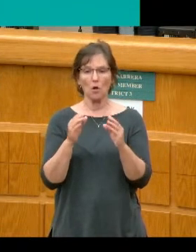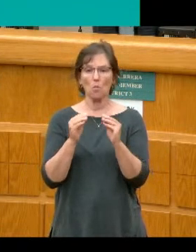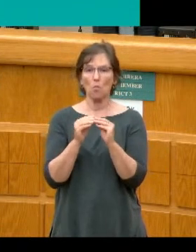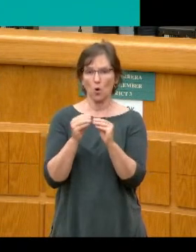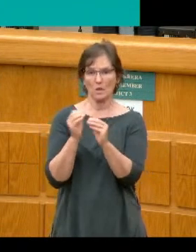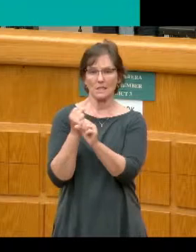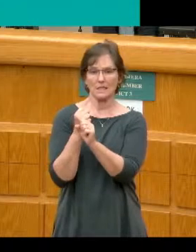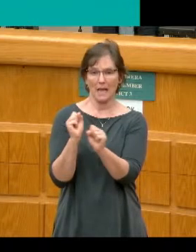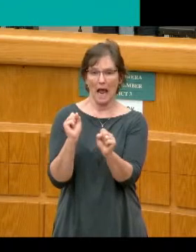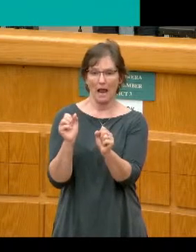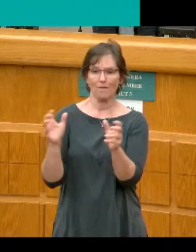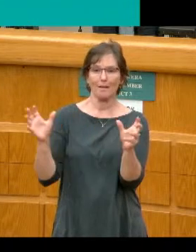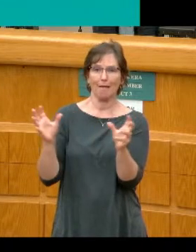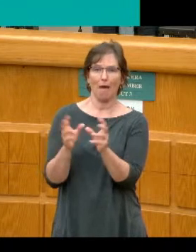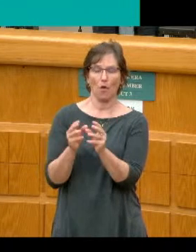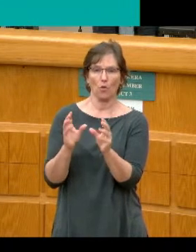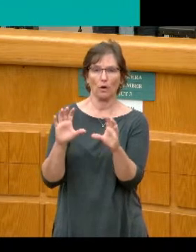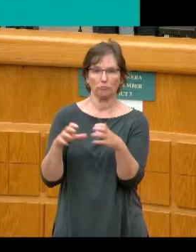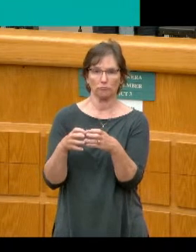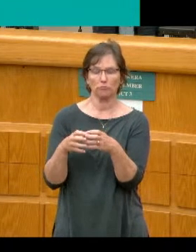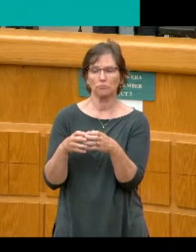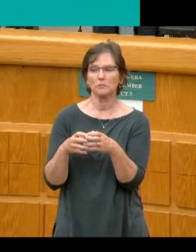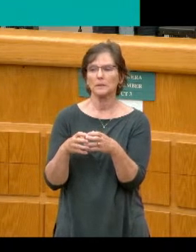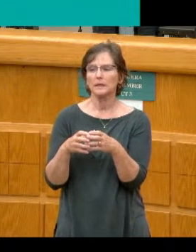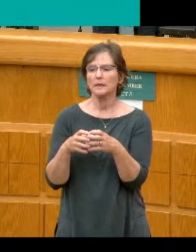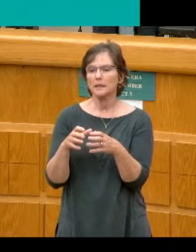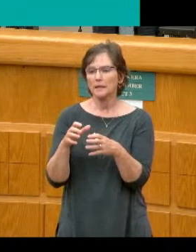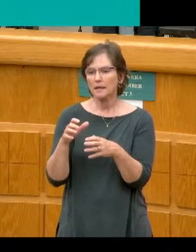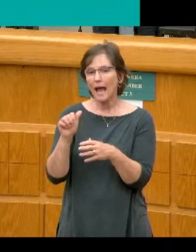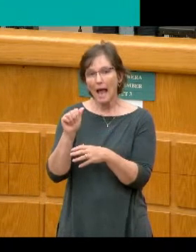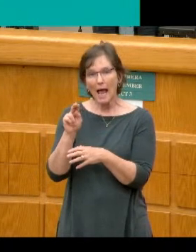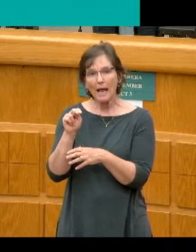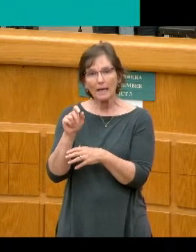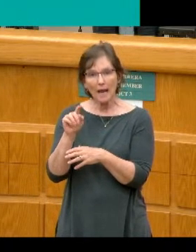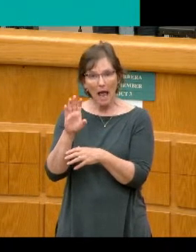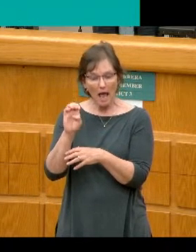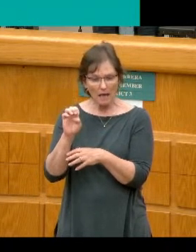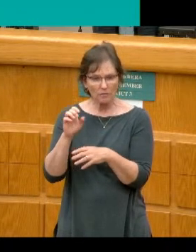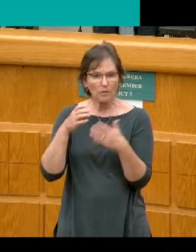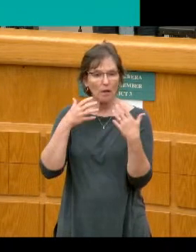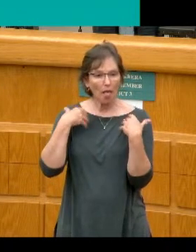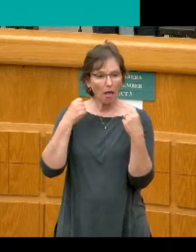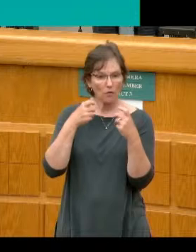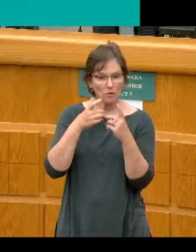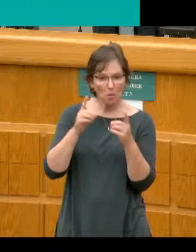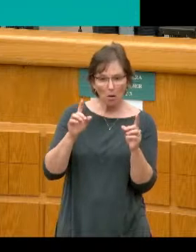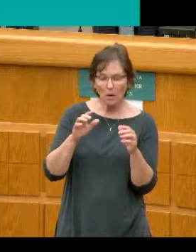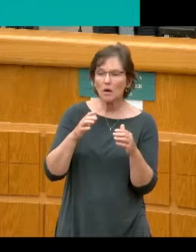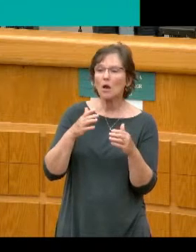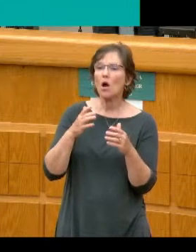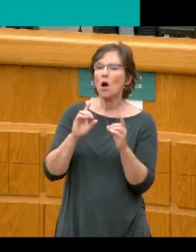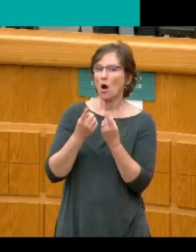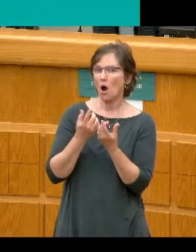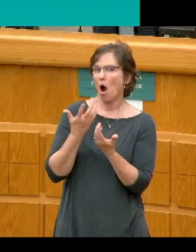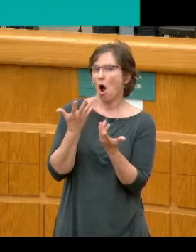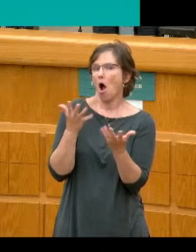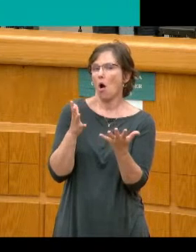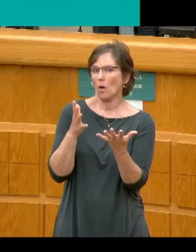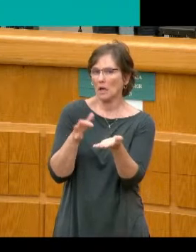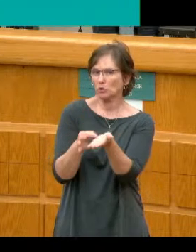Now, even if you decide not to cancel or postpone your holiday